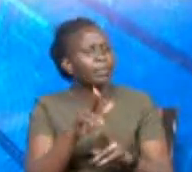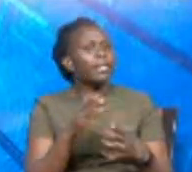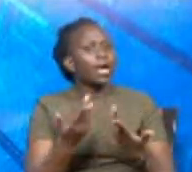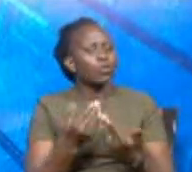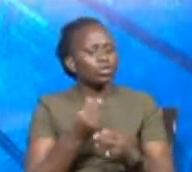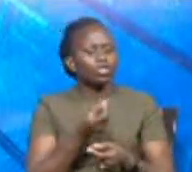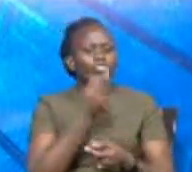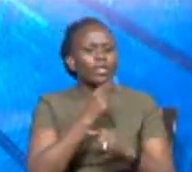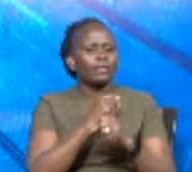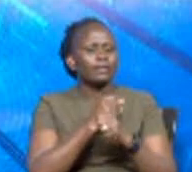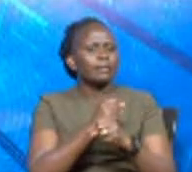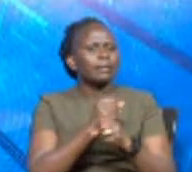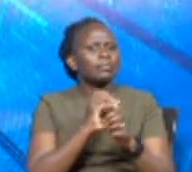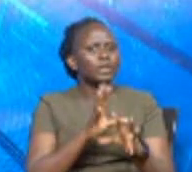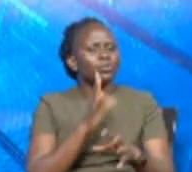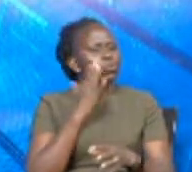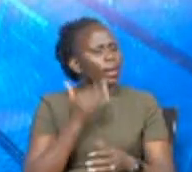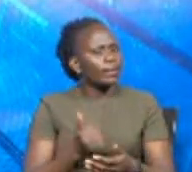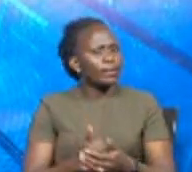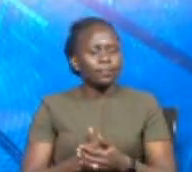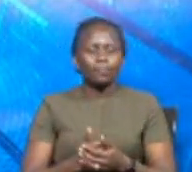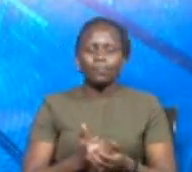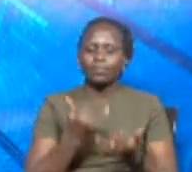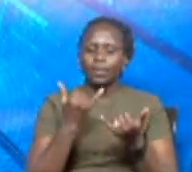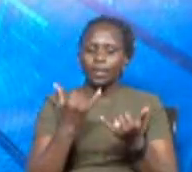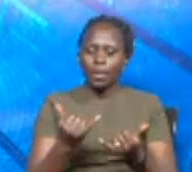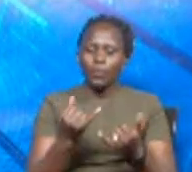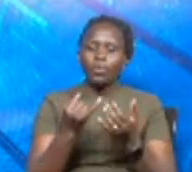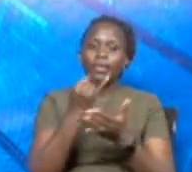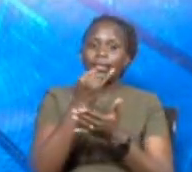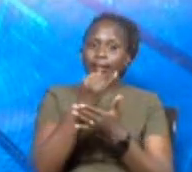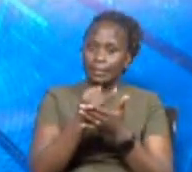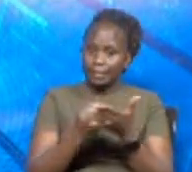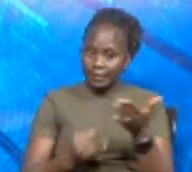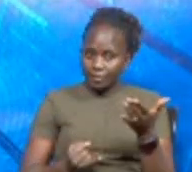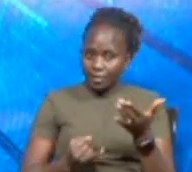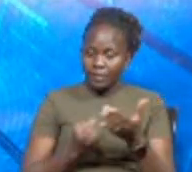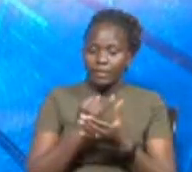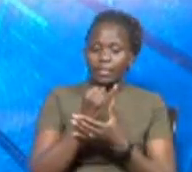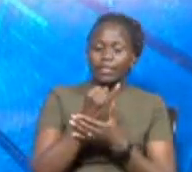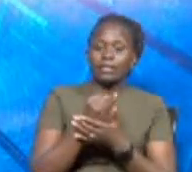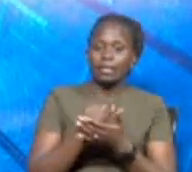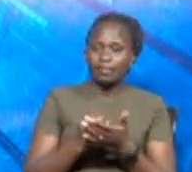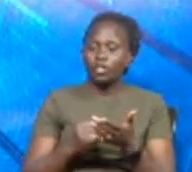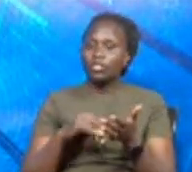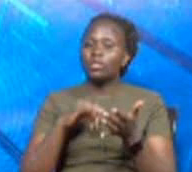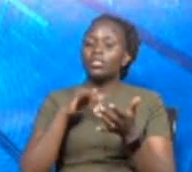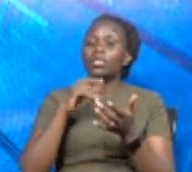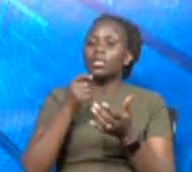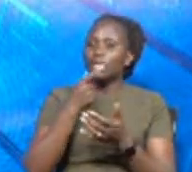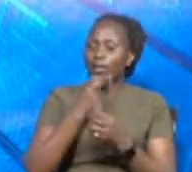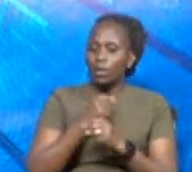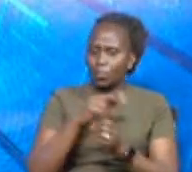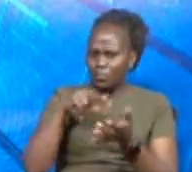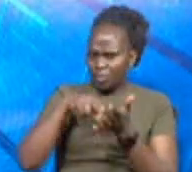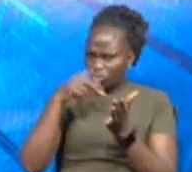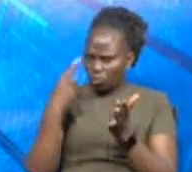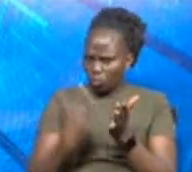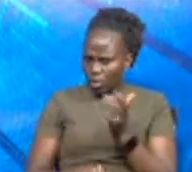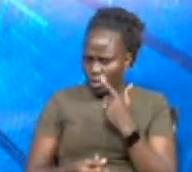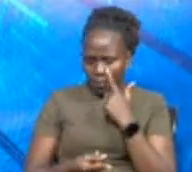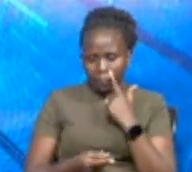resistance? Yes. So HIV drug resistance essentially means individuals who are on treatment, but they're